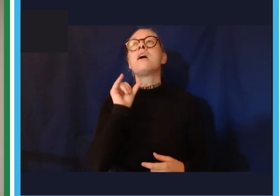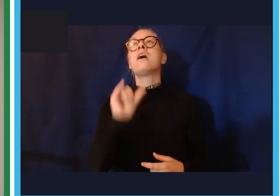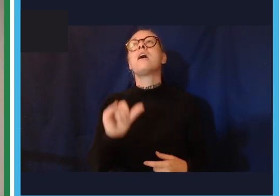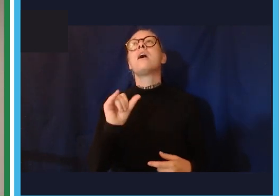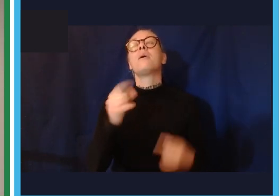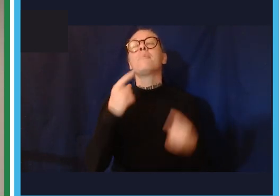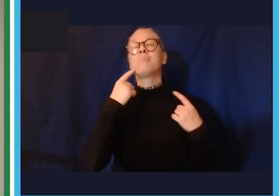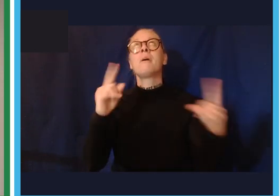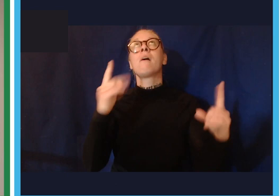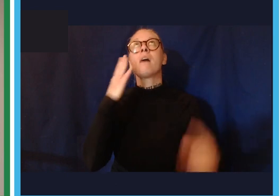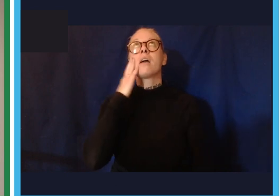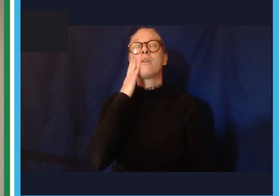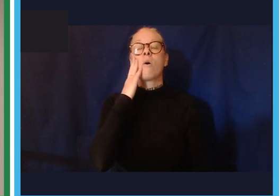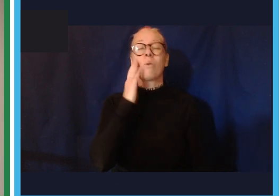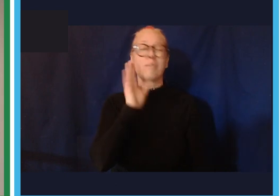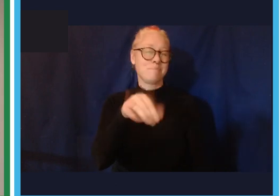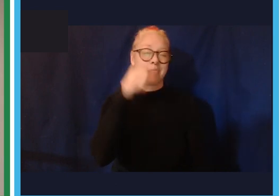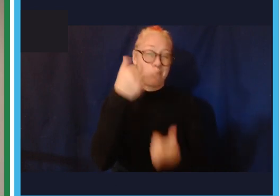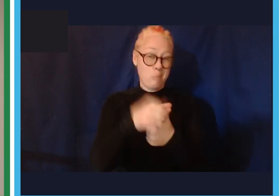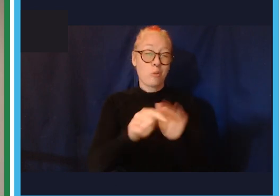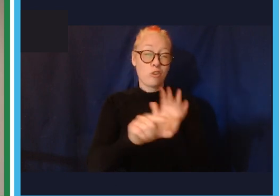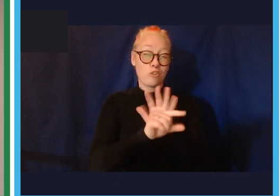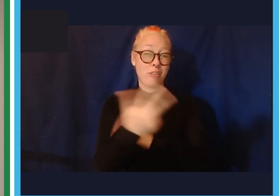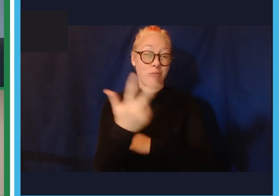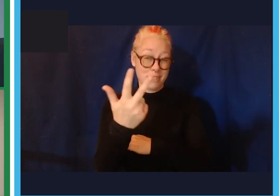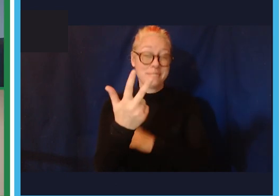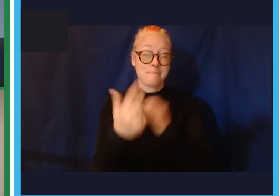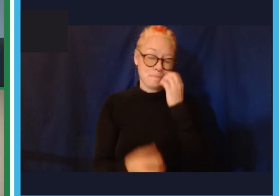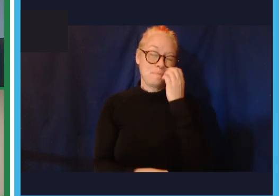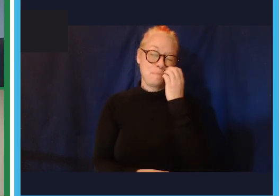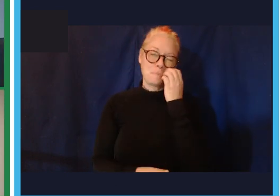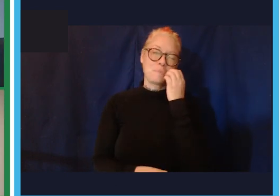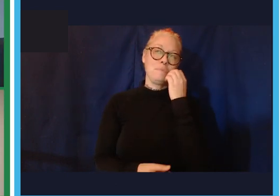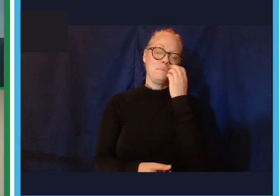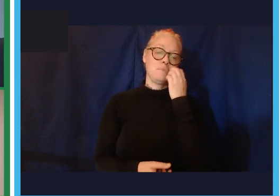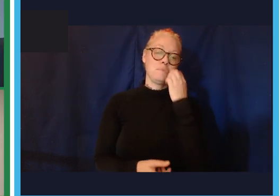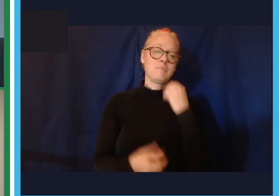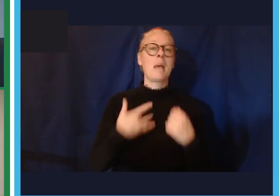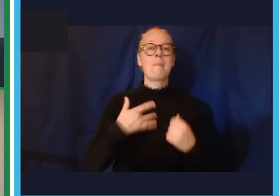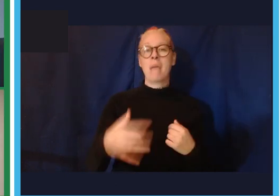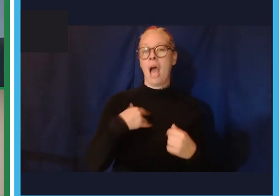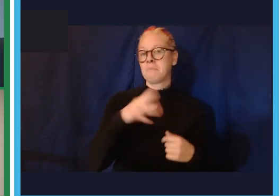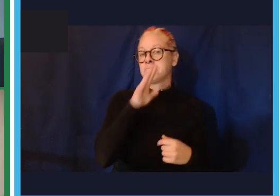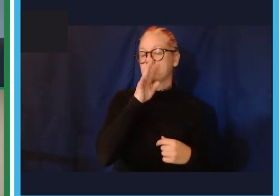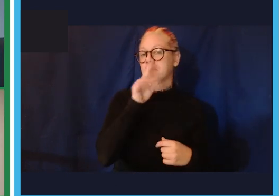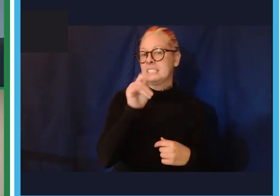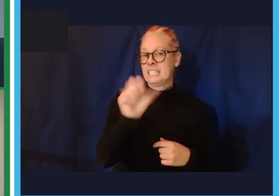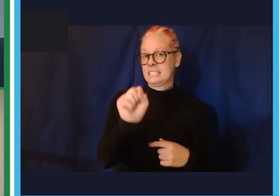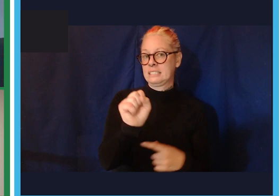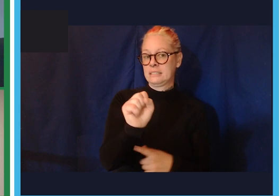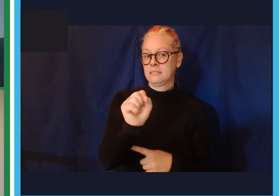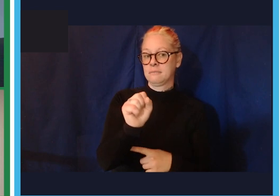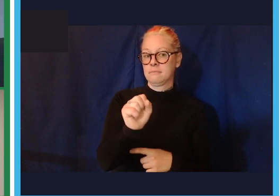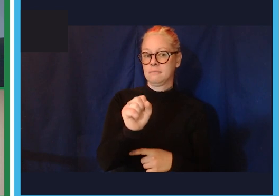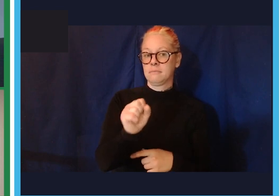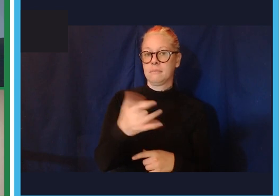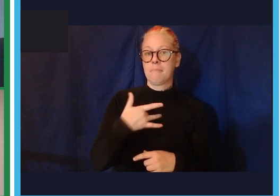but while simultaneously having to try and hit like a certain note. Okay. On a scale, so I would have to be like,